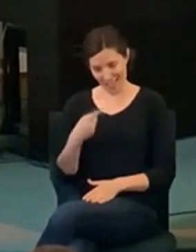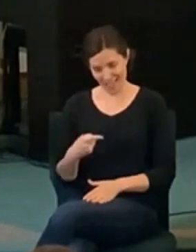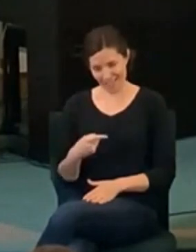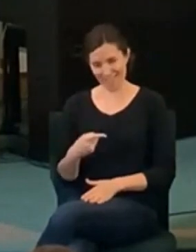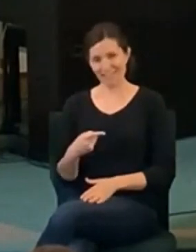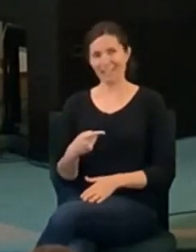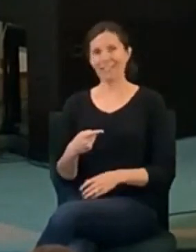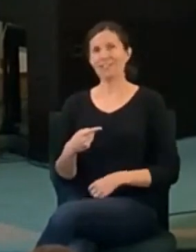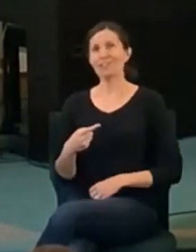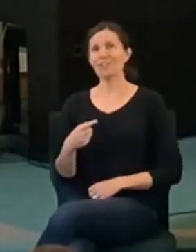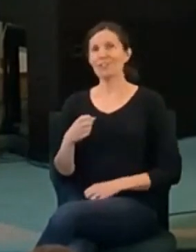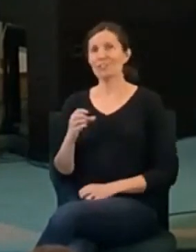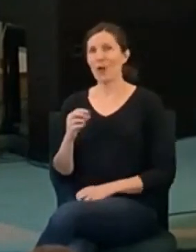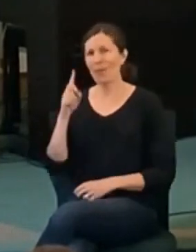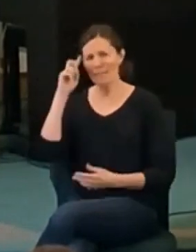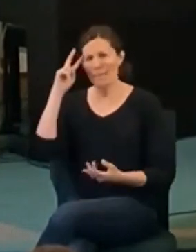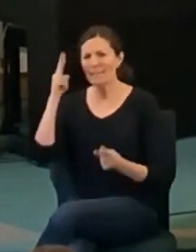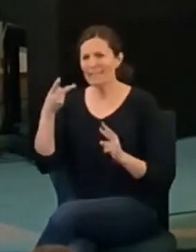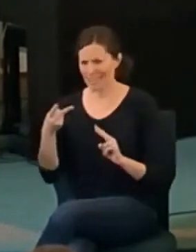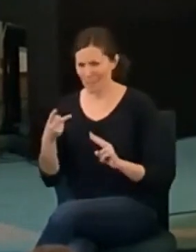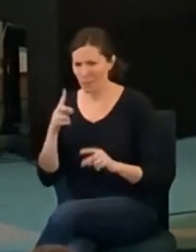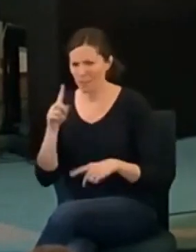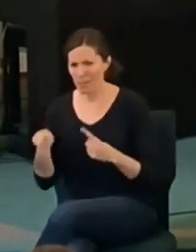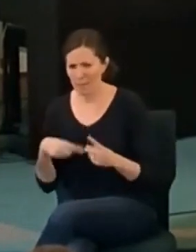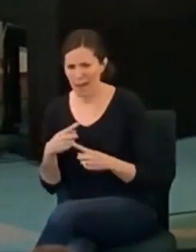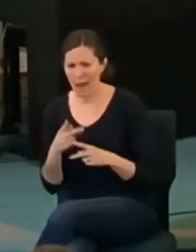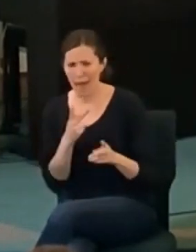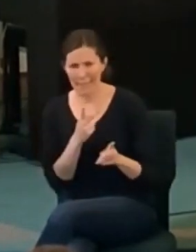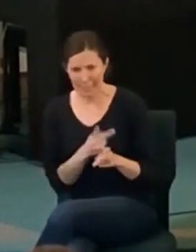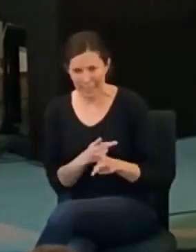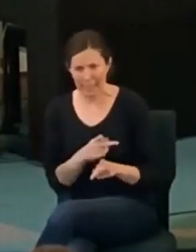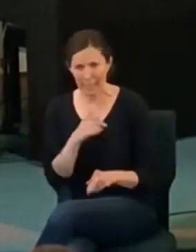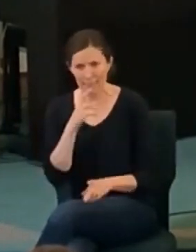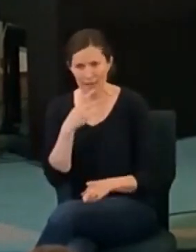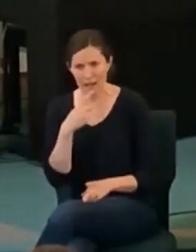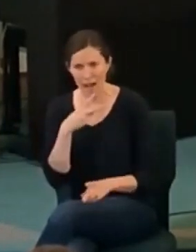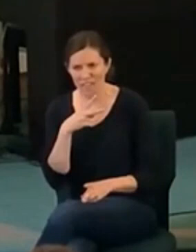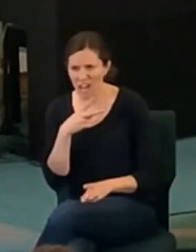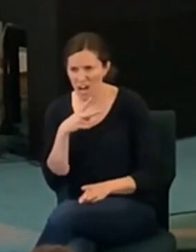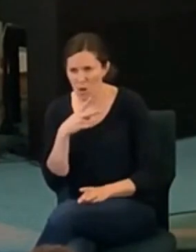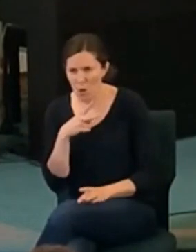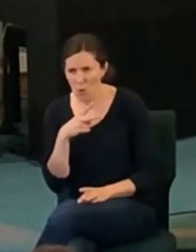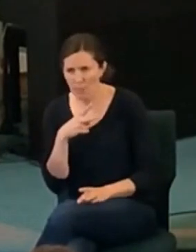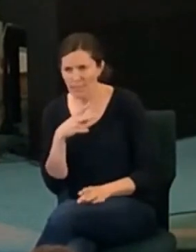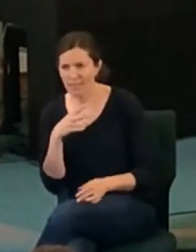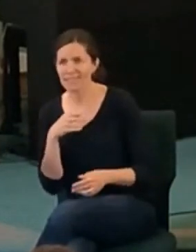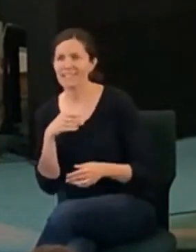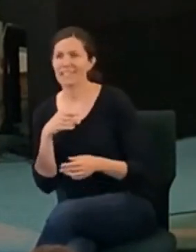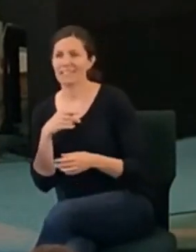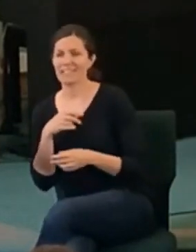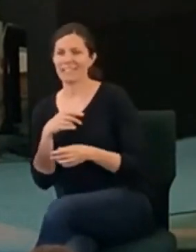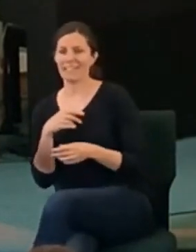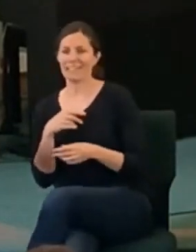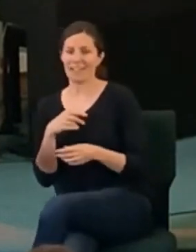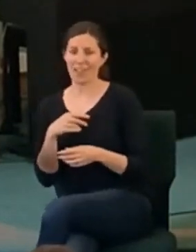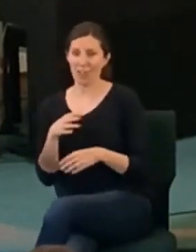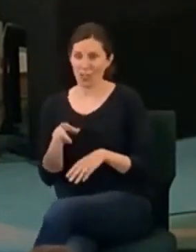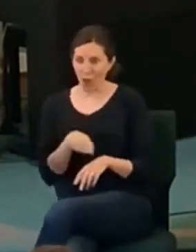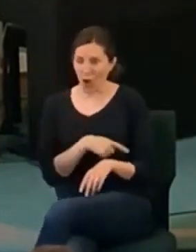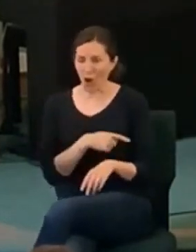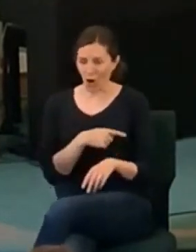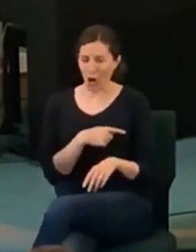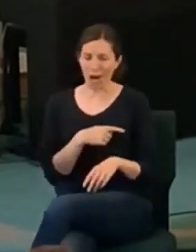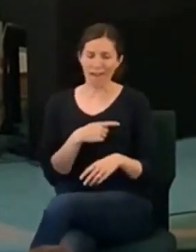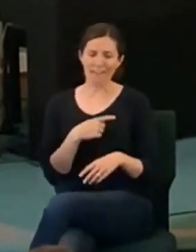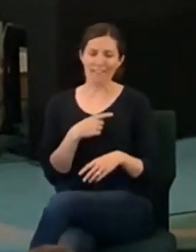this common misconception, I guess, that has gotten started. And I know less about agriculture than probably 95% of you.